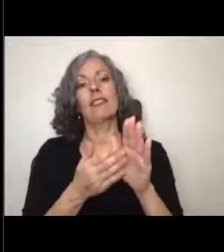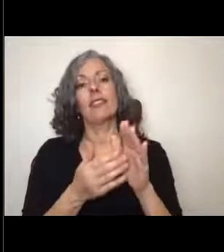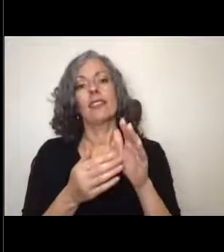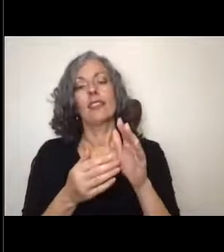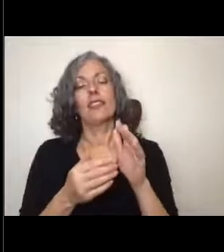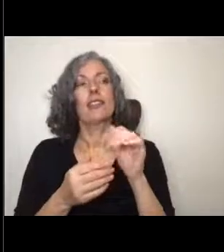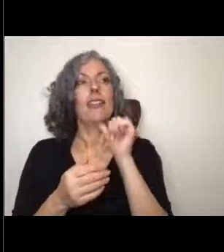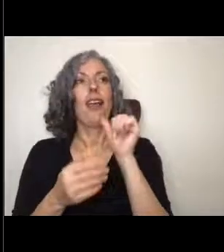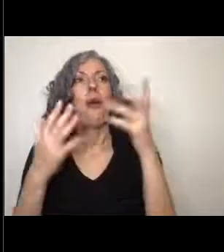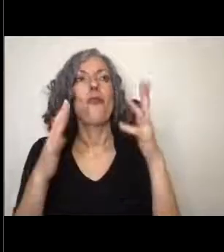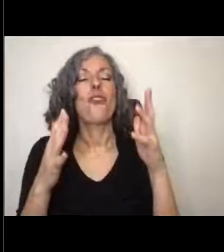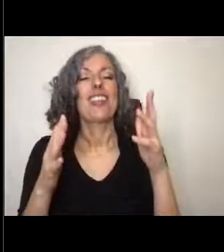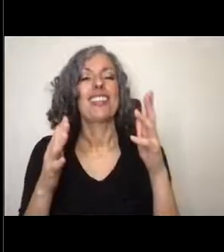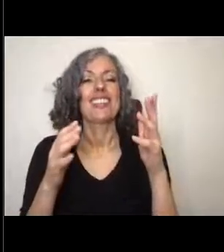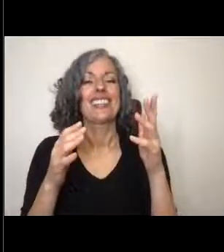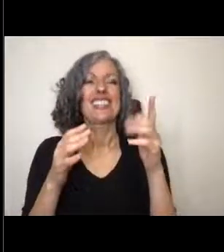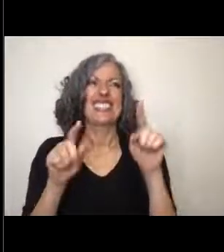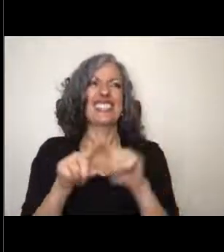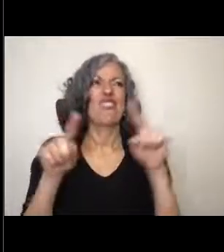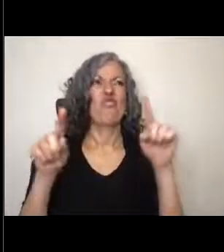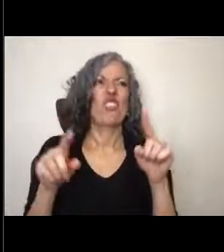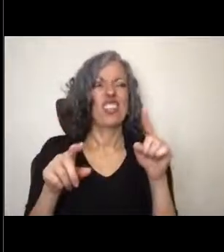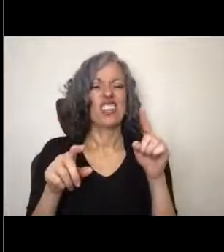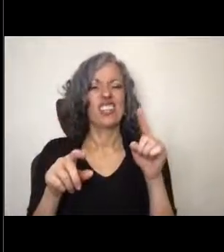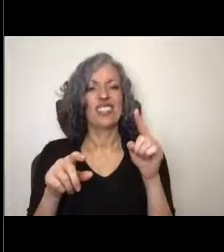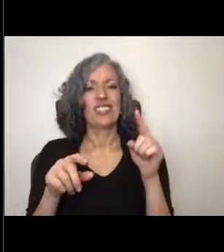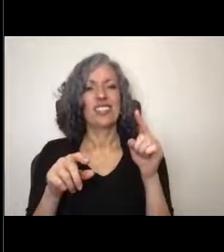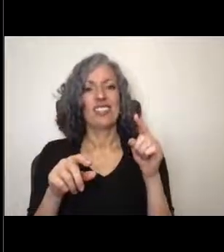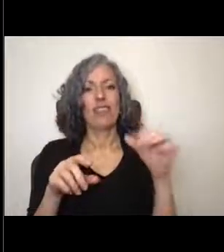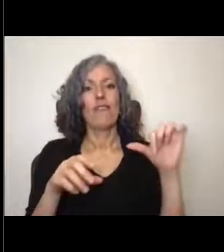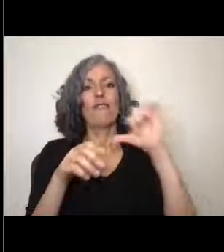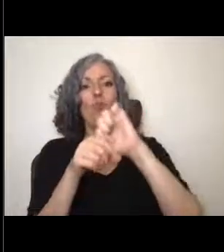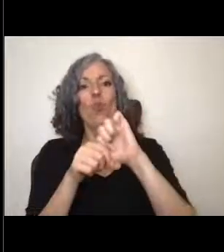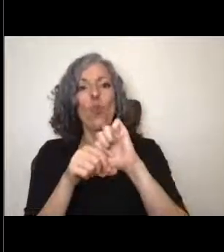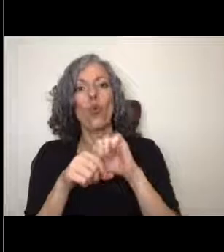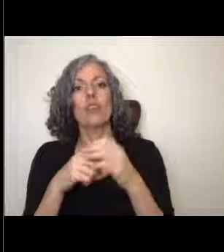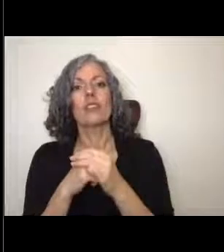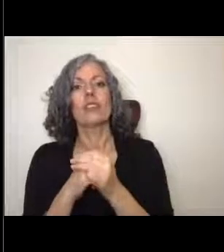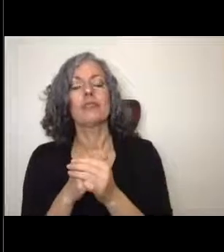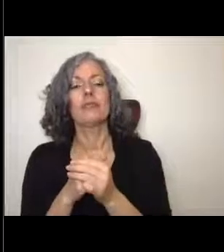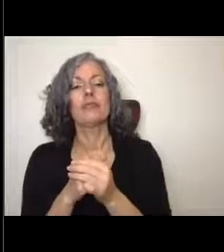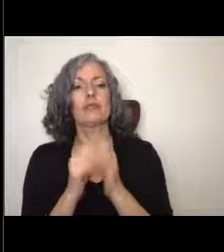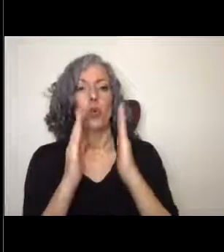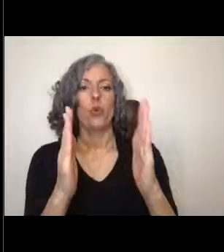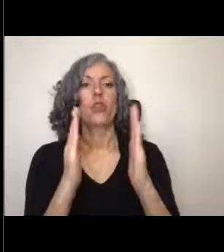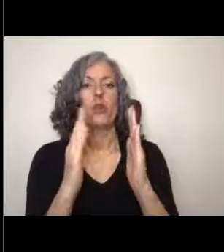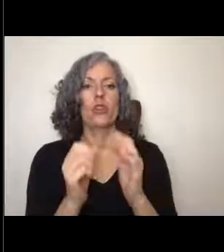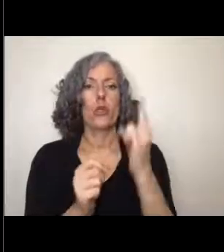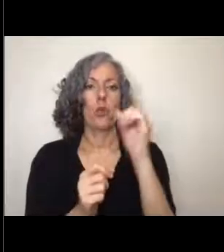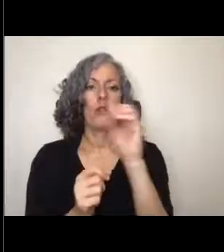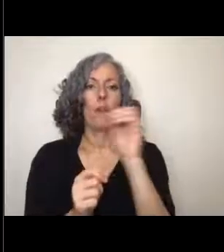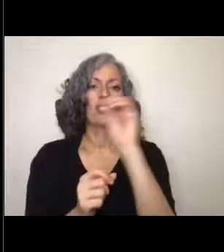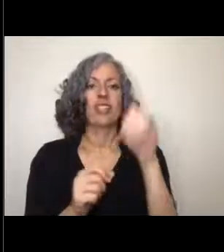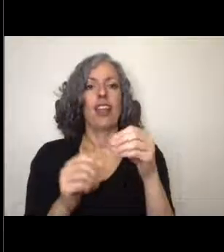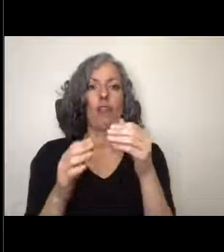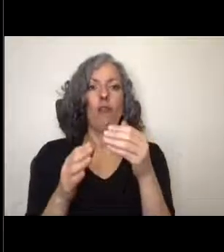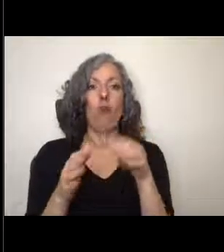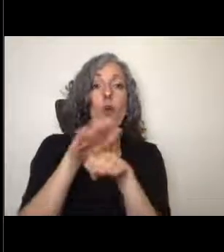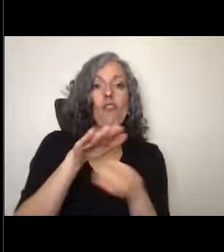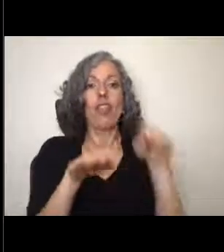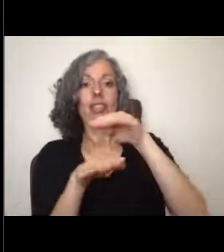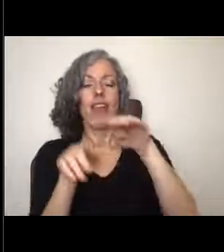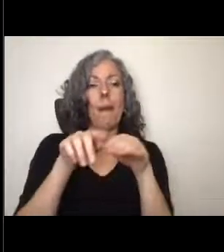not already alternative fuel corridors, be designated an alternative fuel corridor so that there's 100% overlap, that they could be eligible